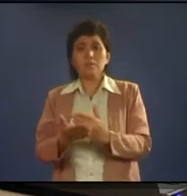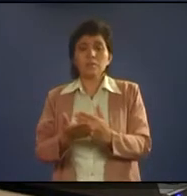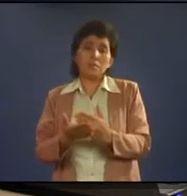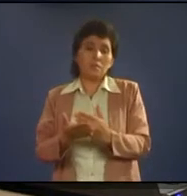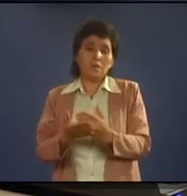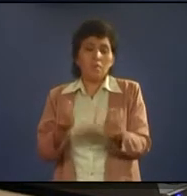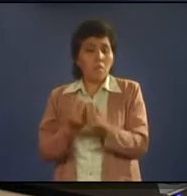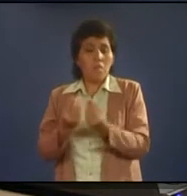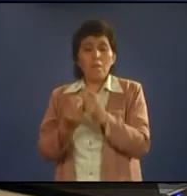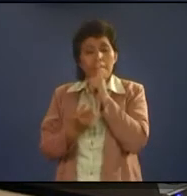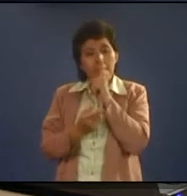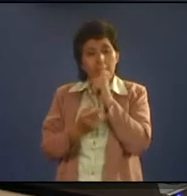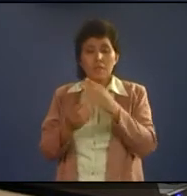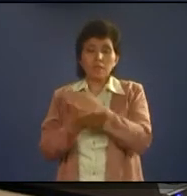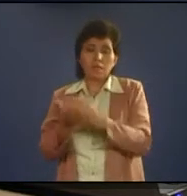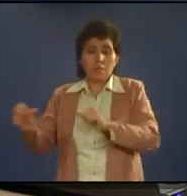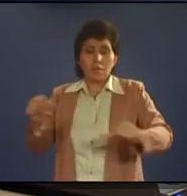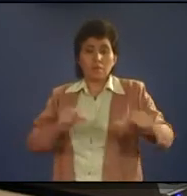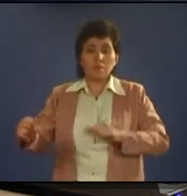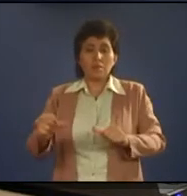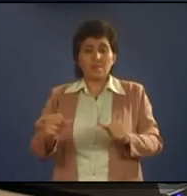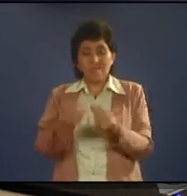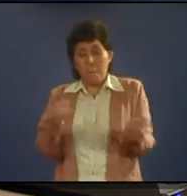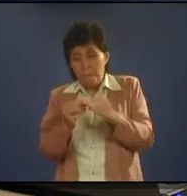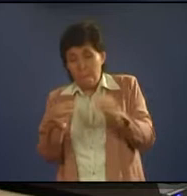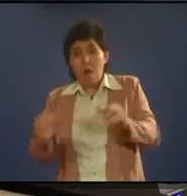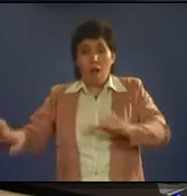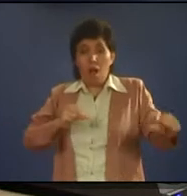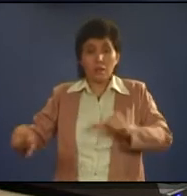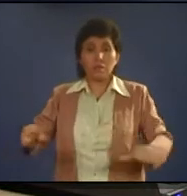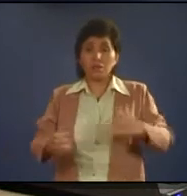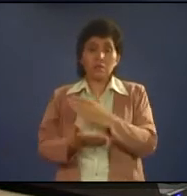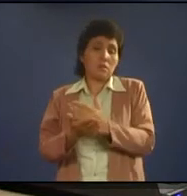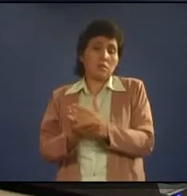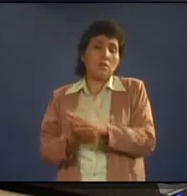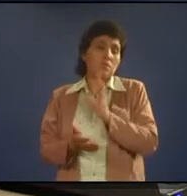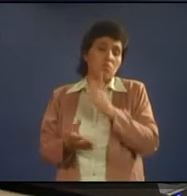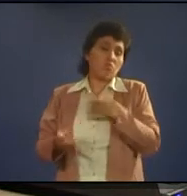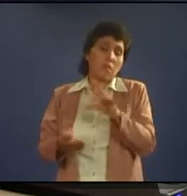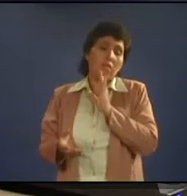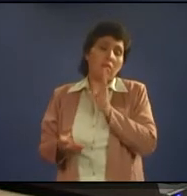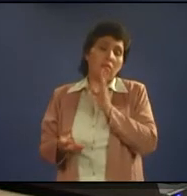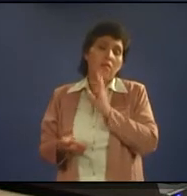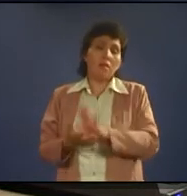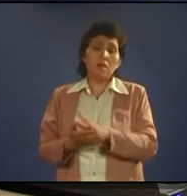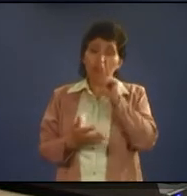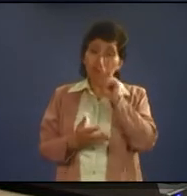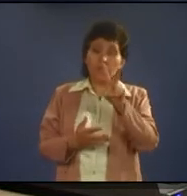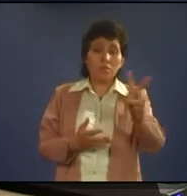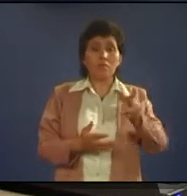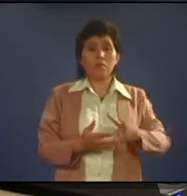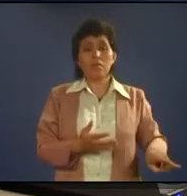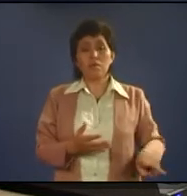some of the members are more active, some is just the leaders that are talking. Okay, it looks in terms of the group cohesion.